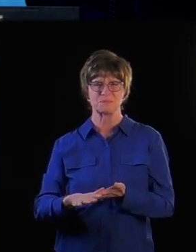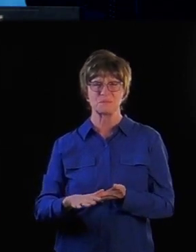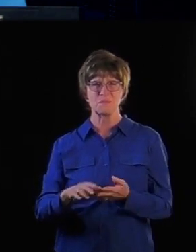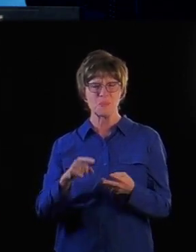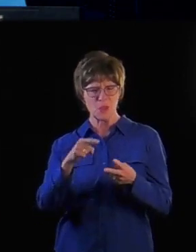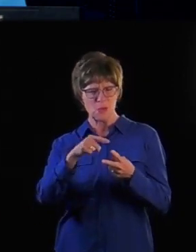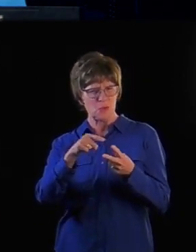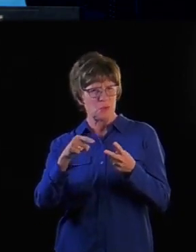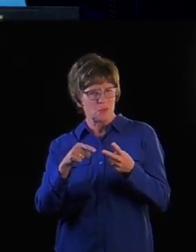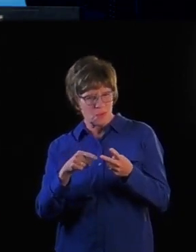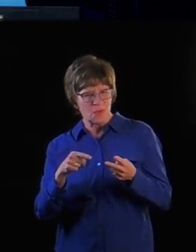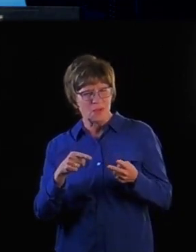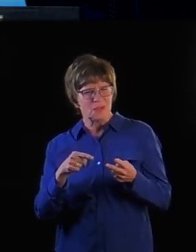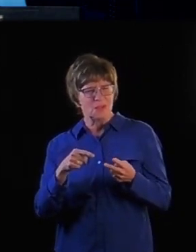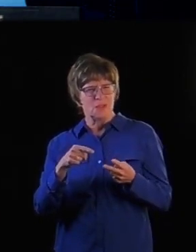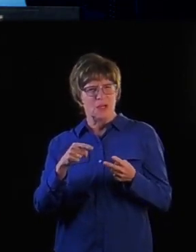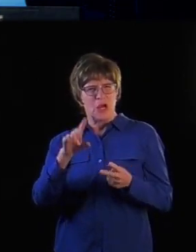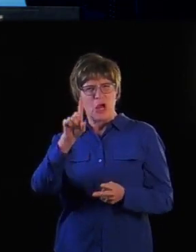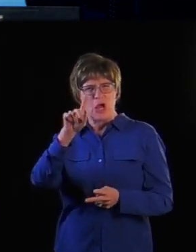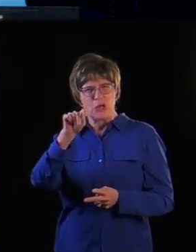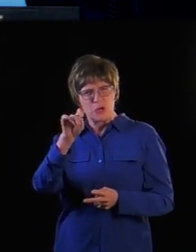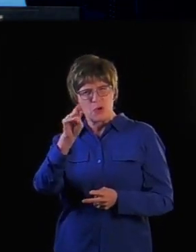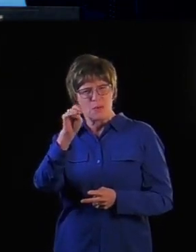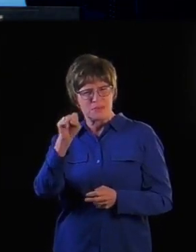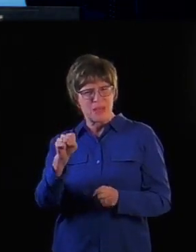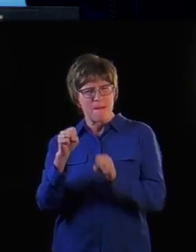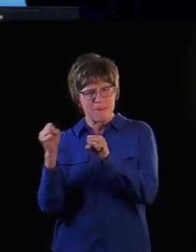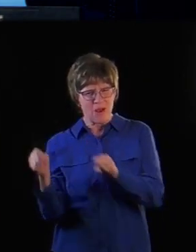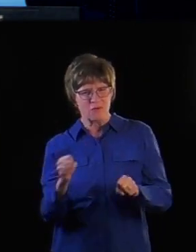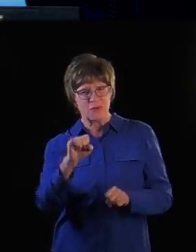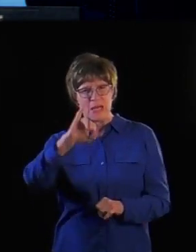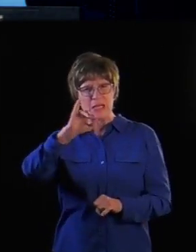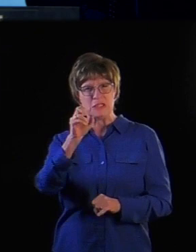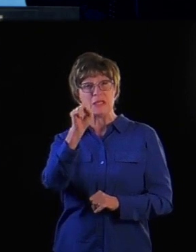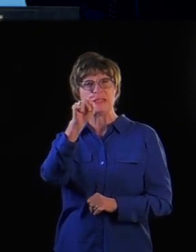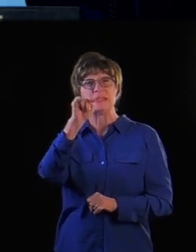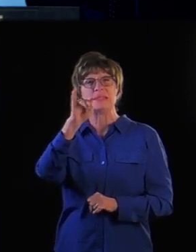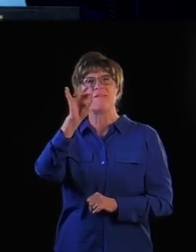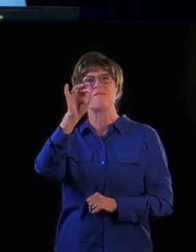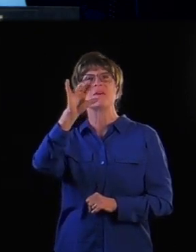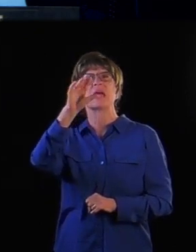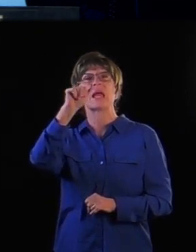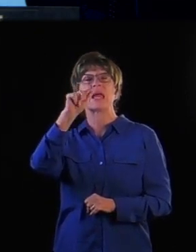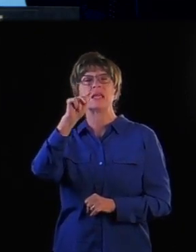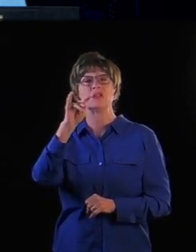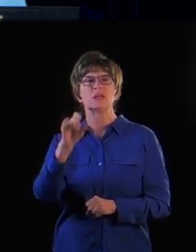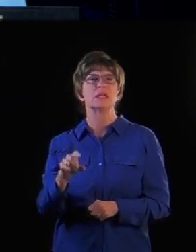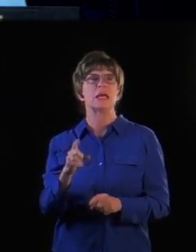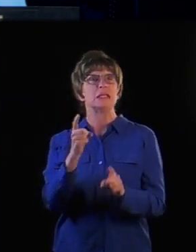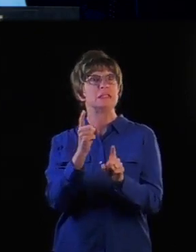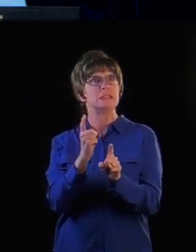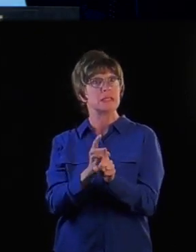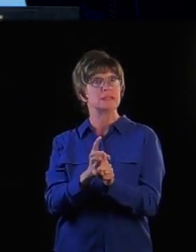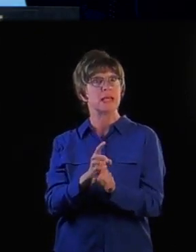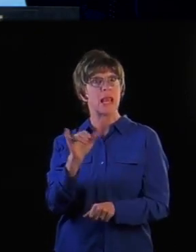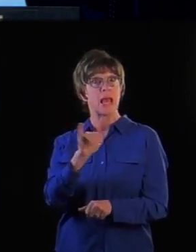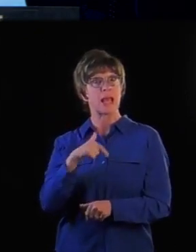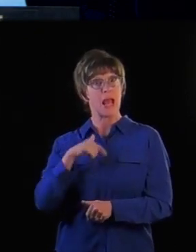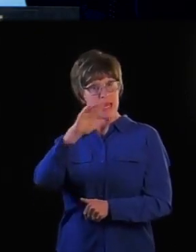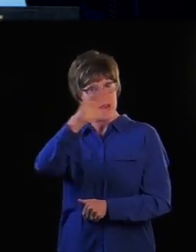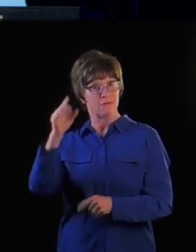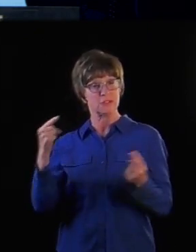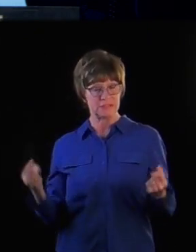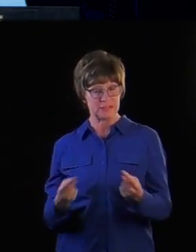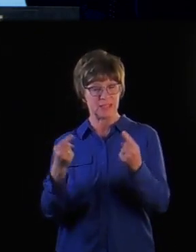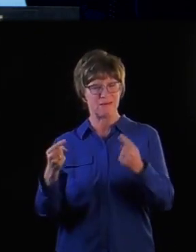terms, how powerful they are, of justification. Justification, just as if I've never sinned, that God declares